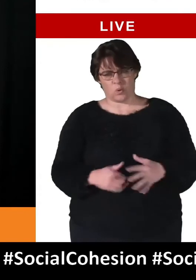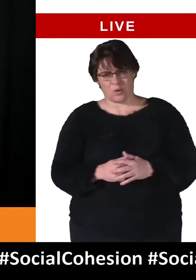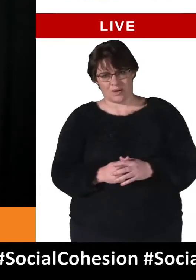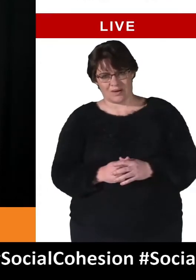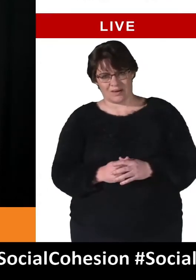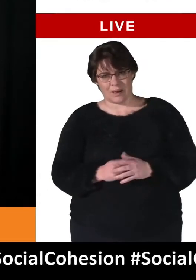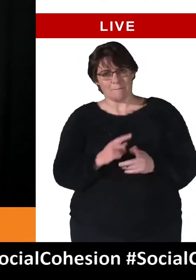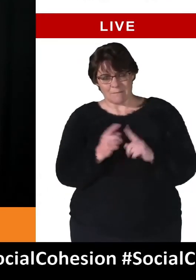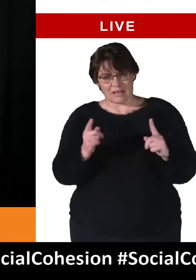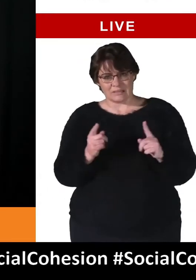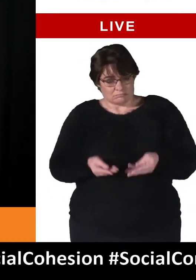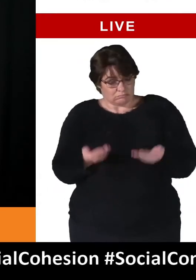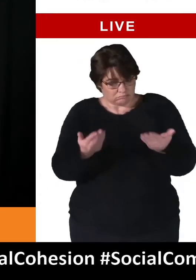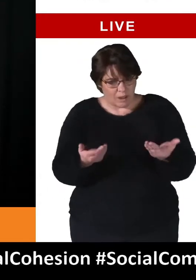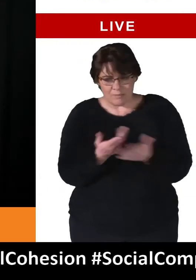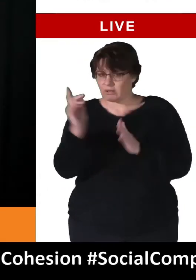but still lost